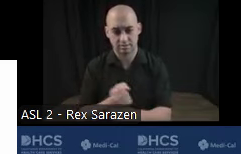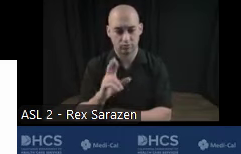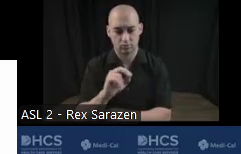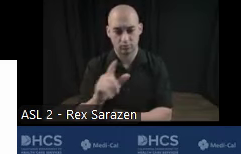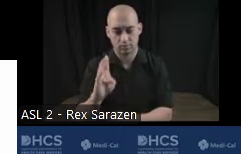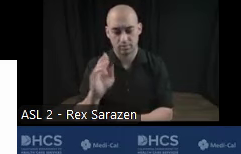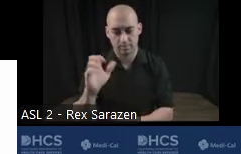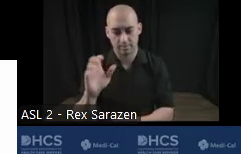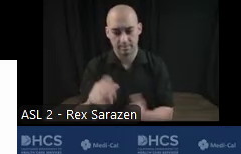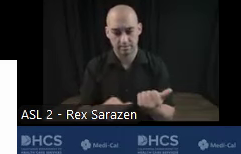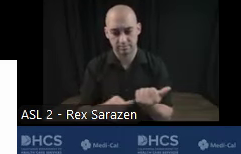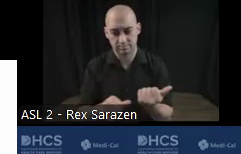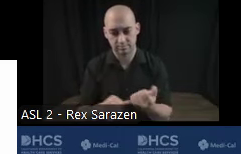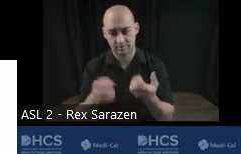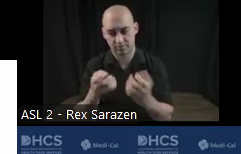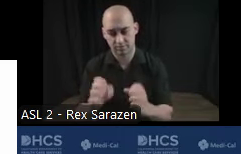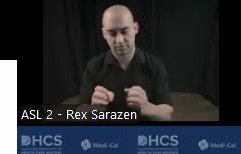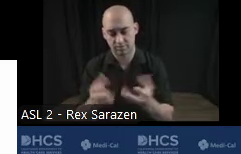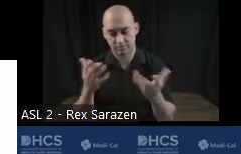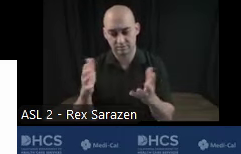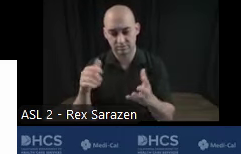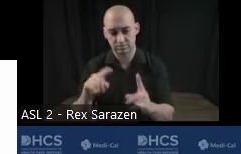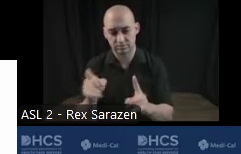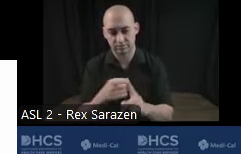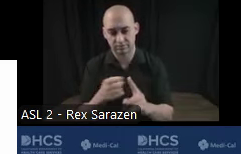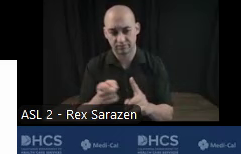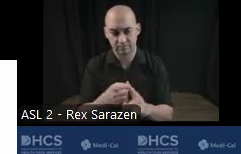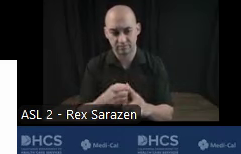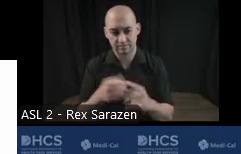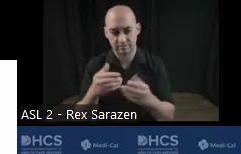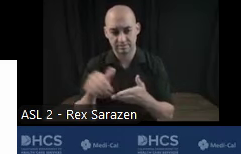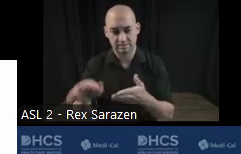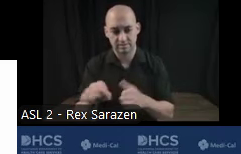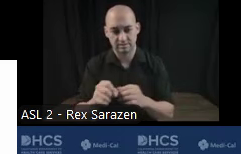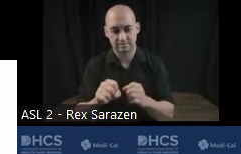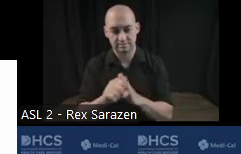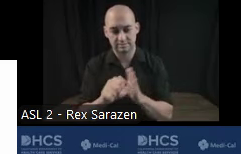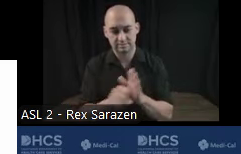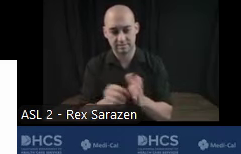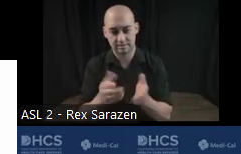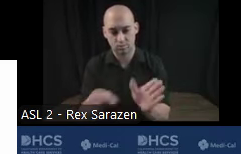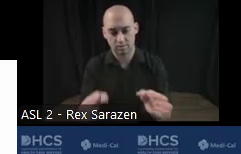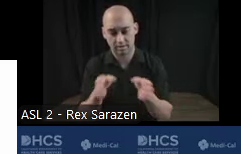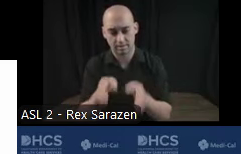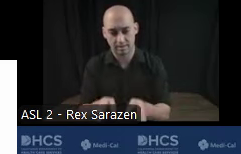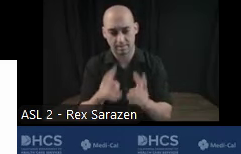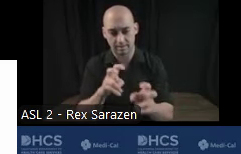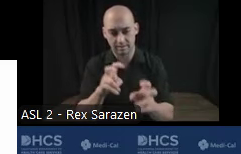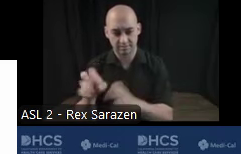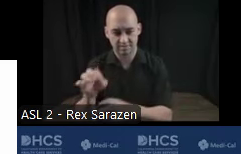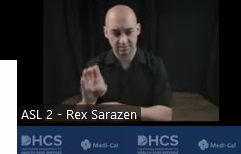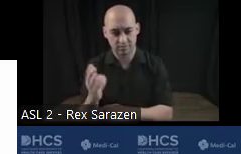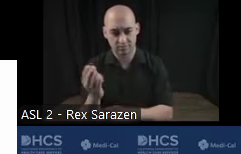effort. We've completed the first component and issued our statewide gap analysis report on February 14th,